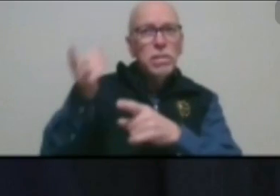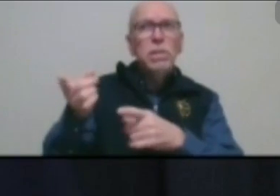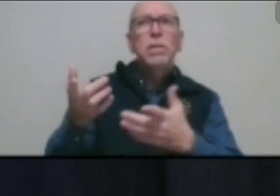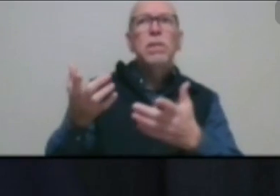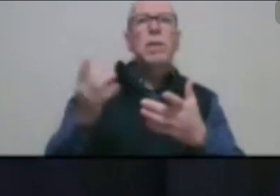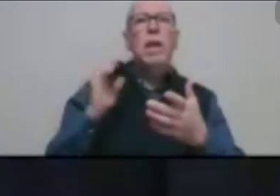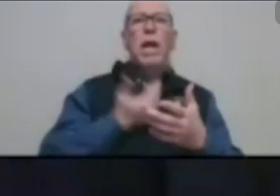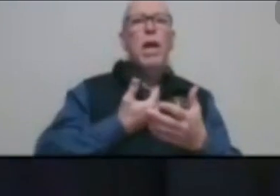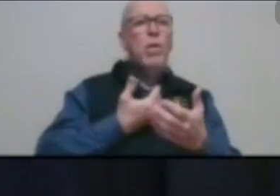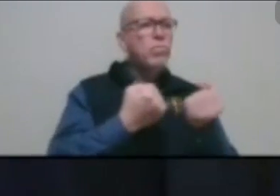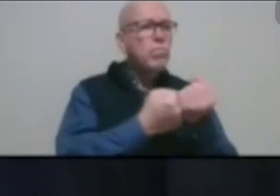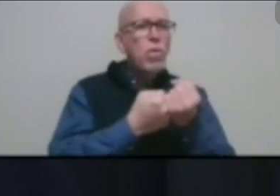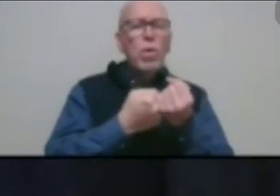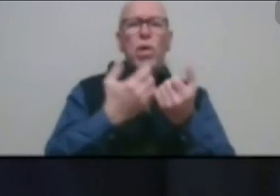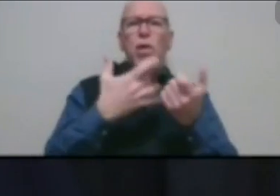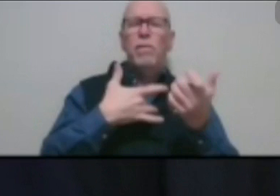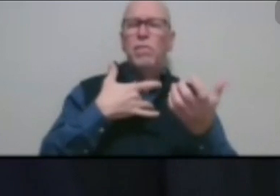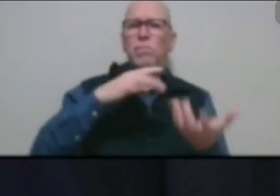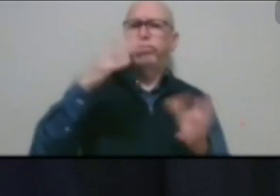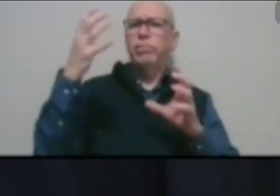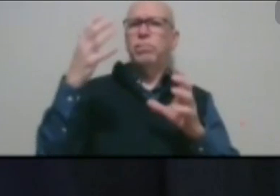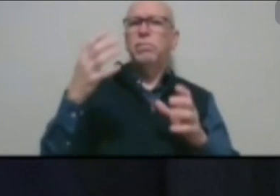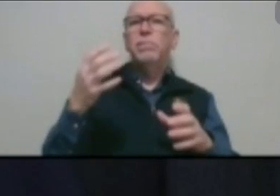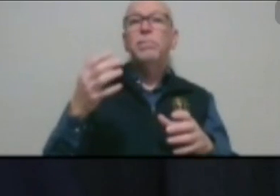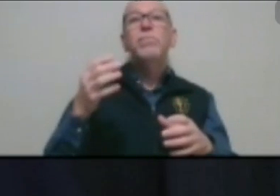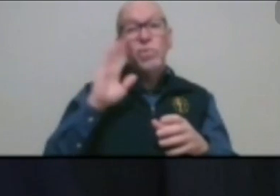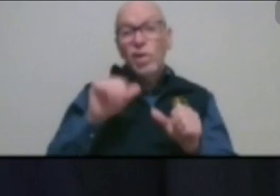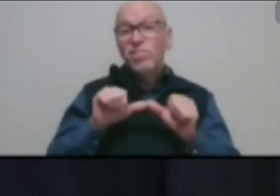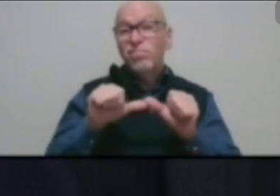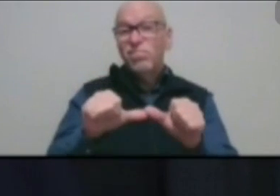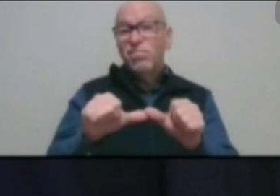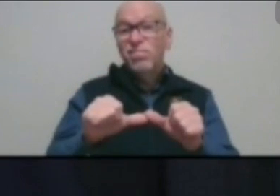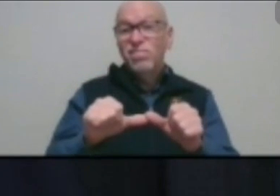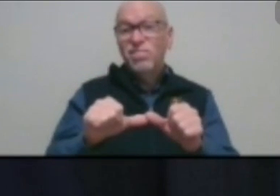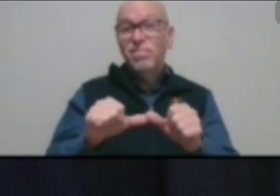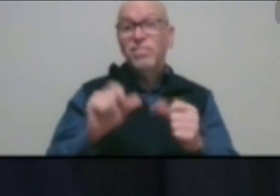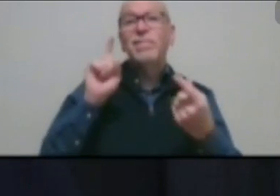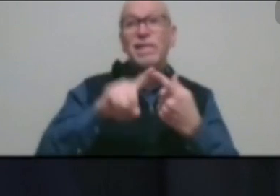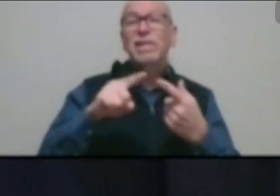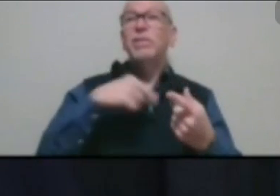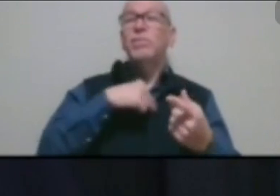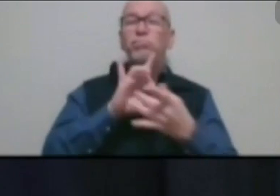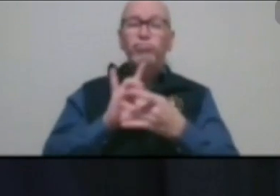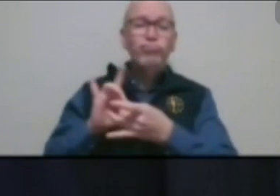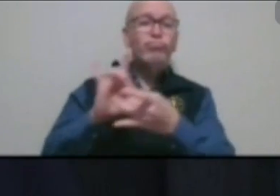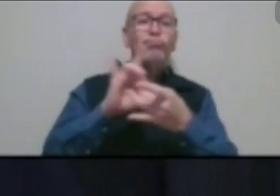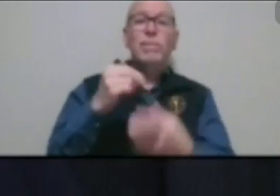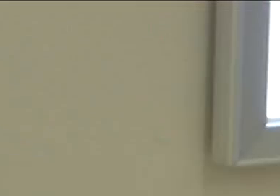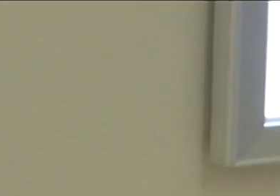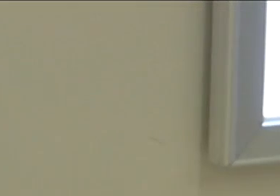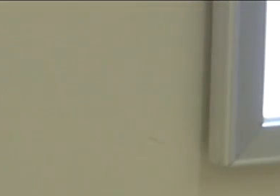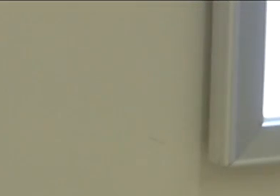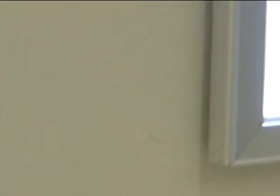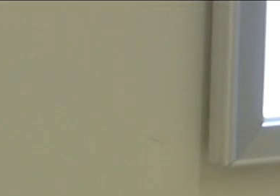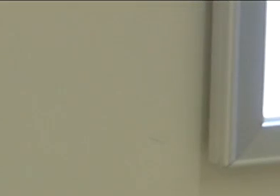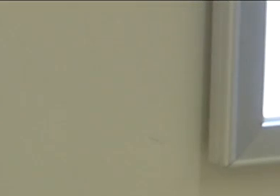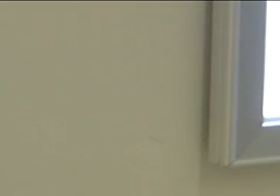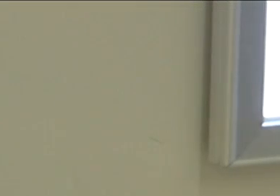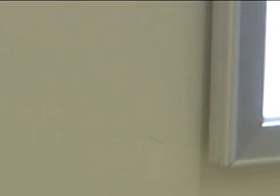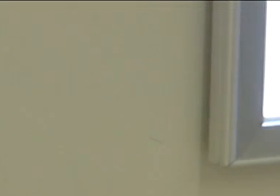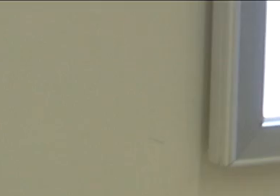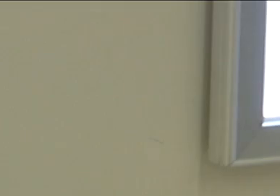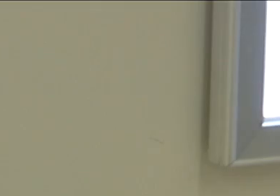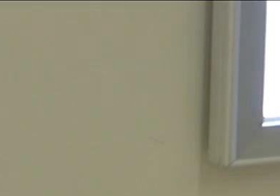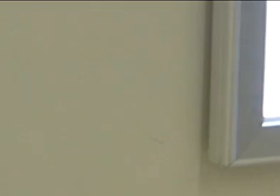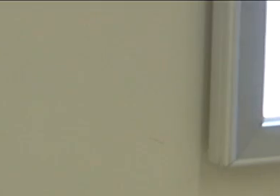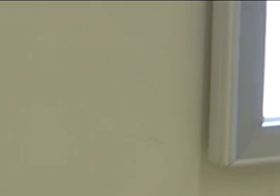supports. These will be ongoing until our collective actions and the vaccine help us get things under control. And with the start of a new